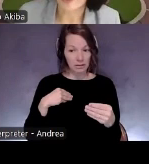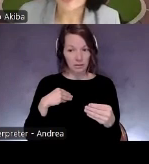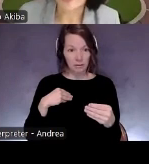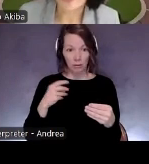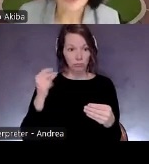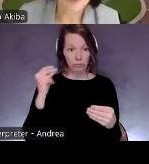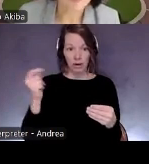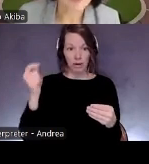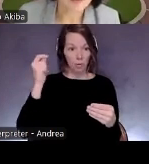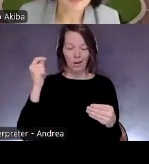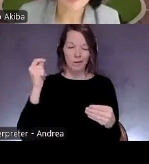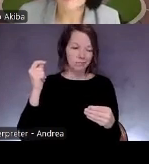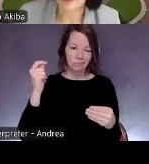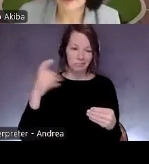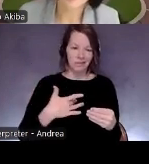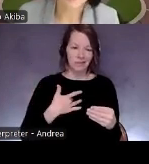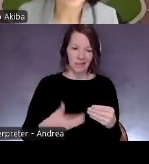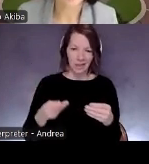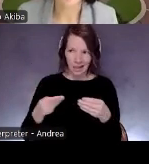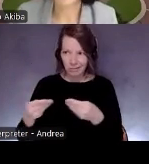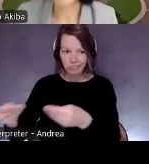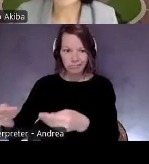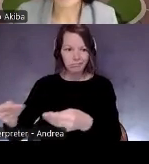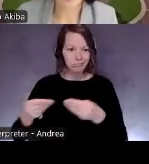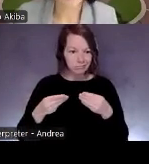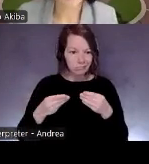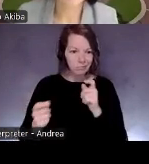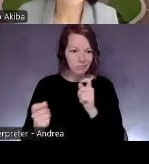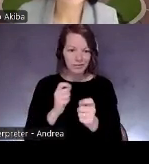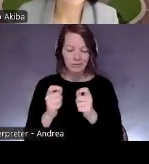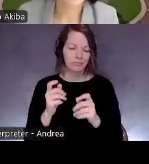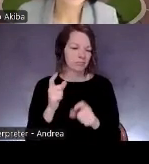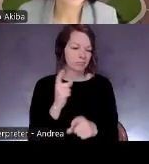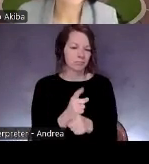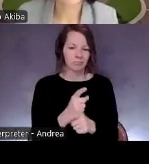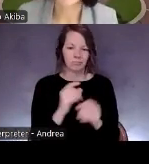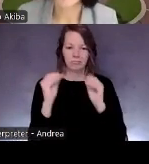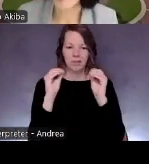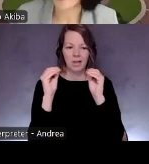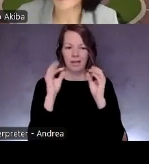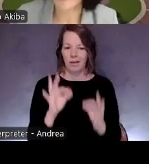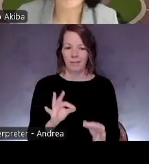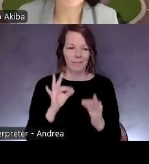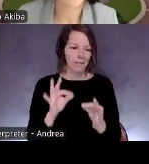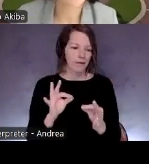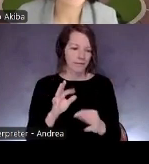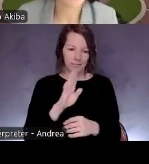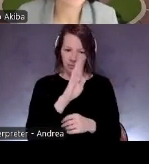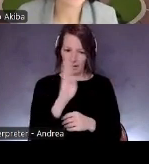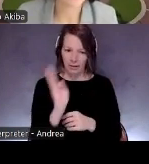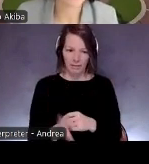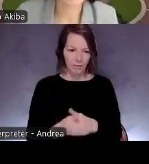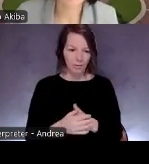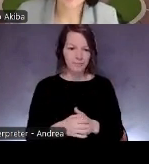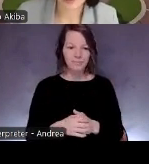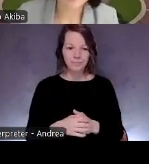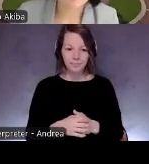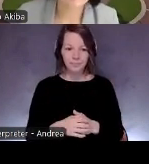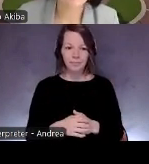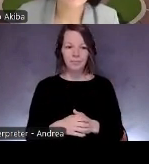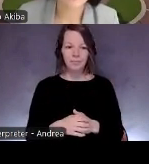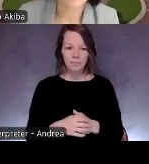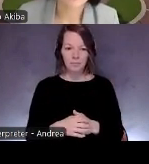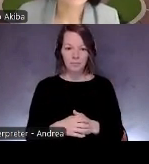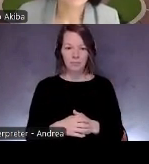right away for a reason that no manuscript is perfect. And, so